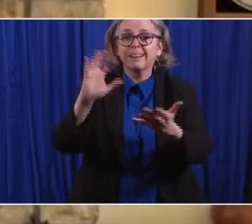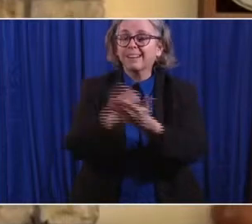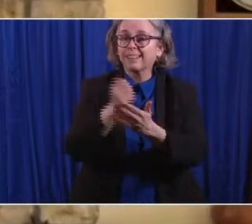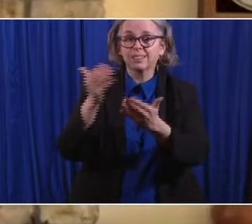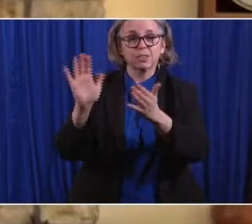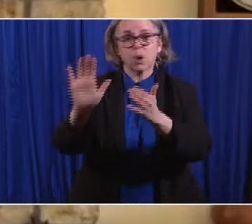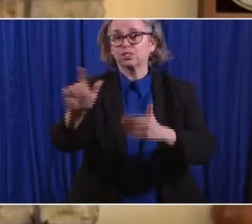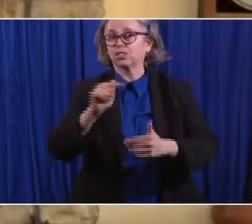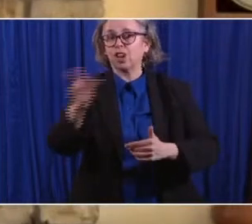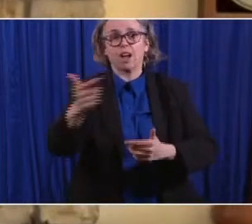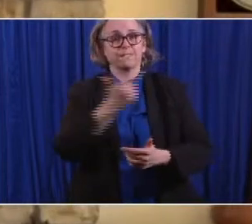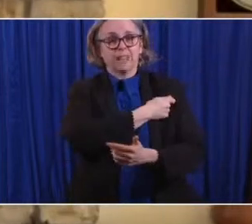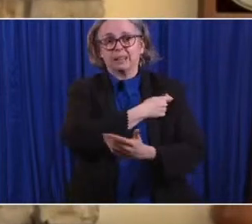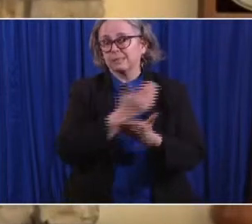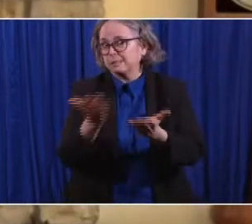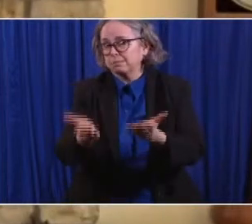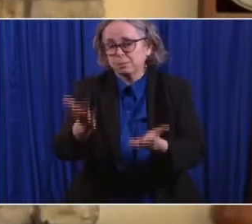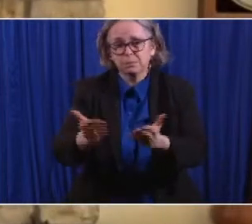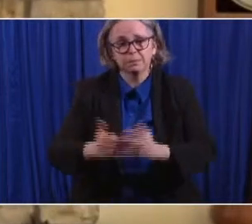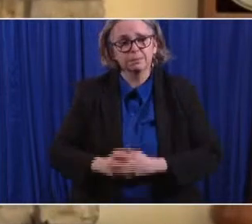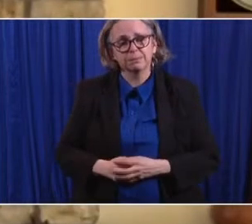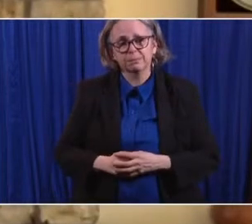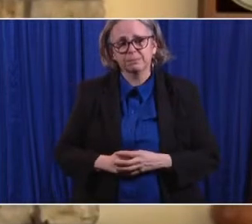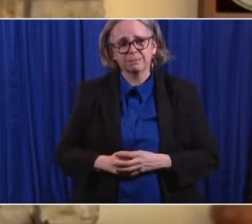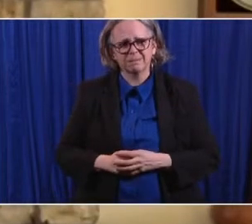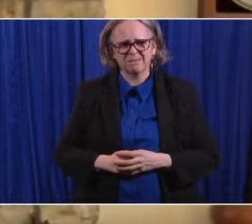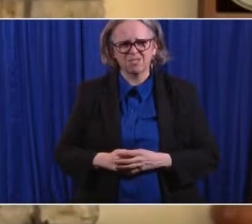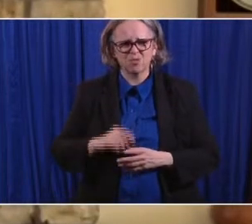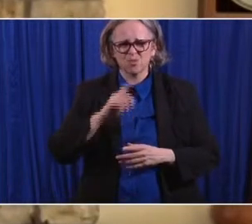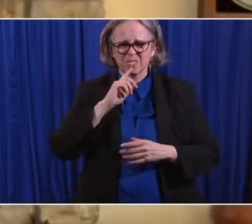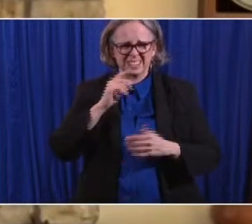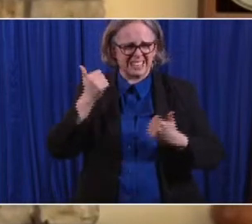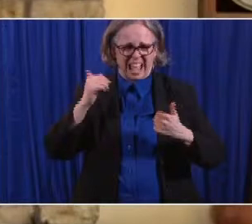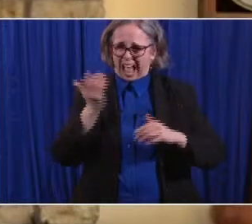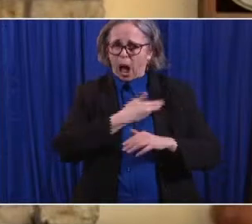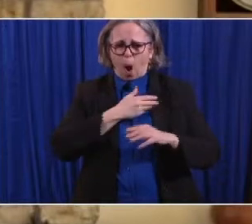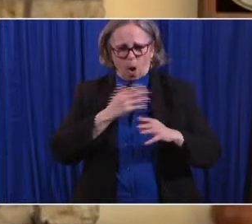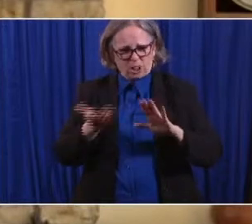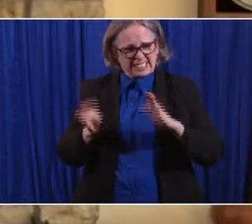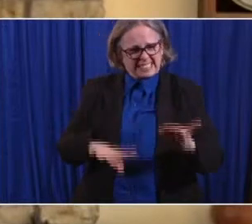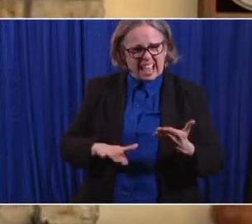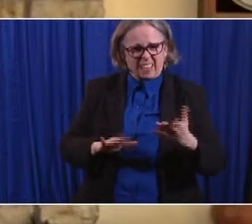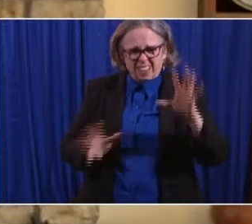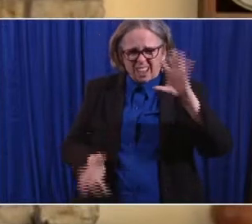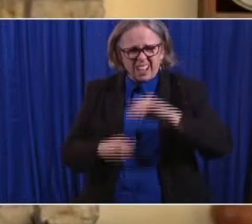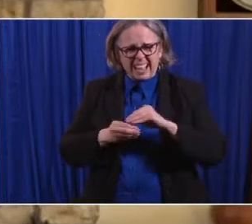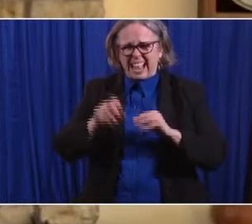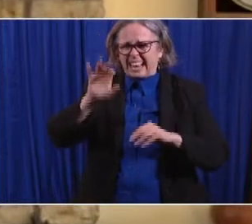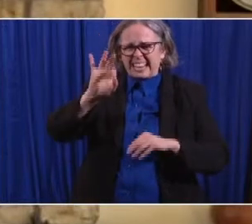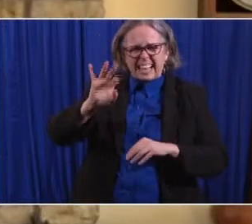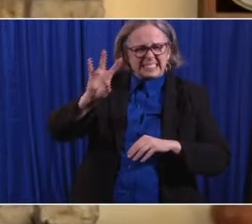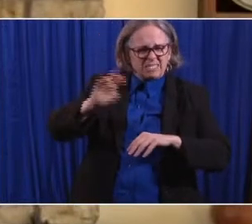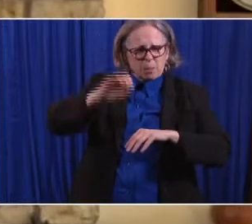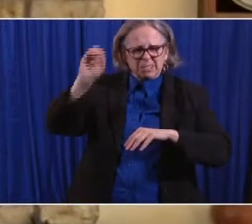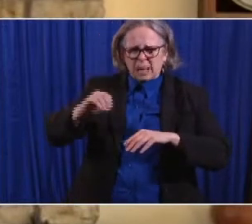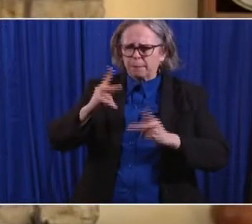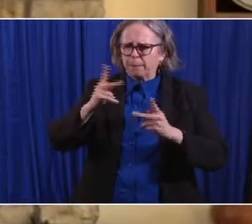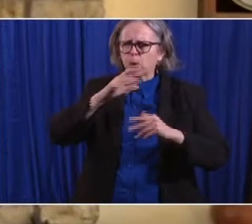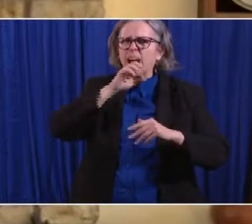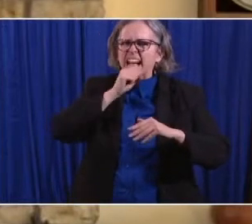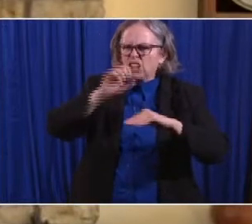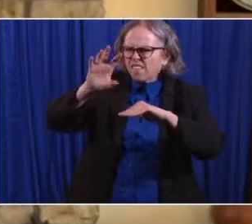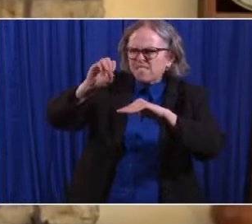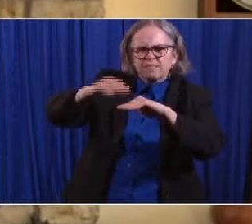that's 98% of all deaths are over 50. So it is just the best indicator. And some of these